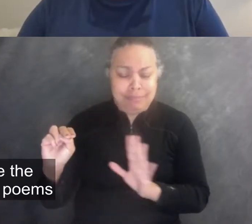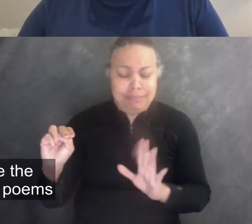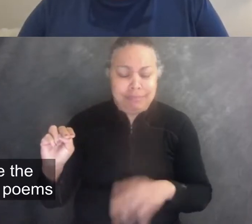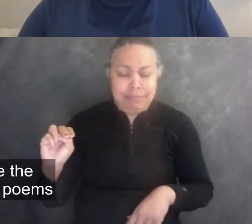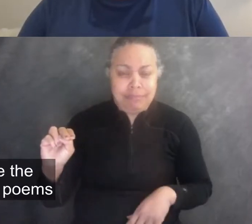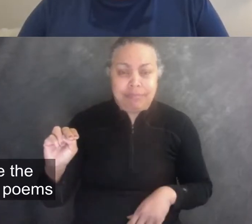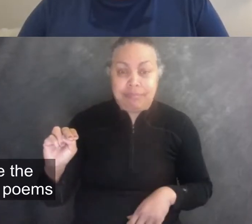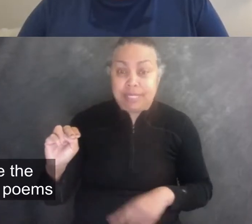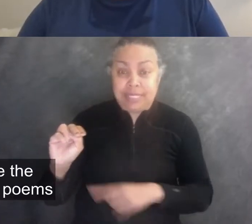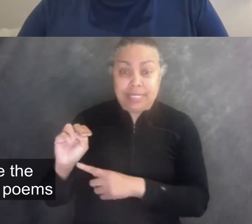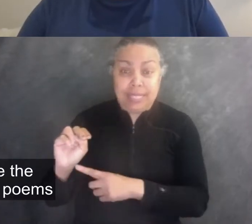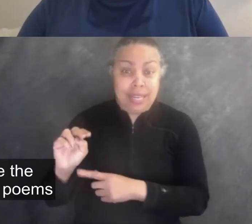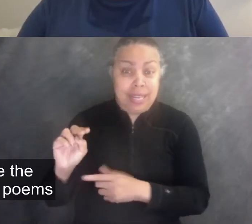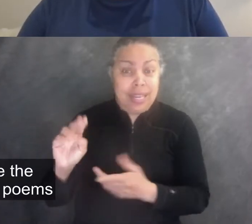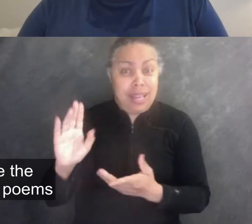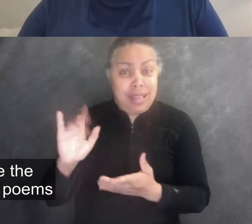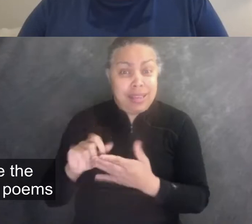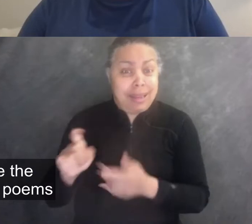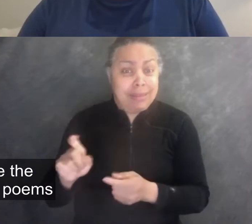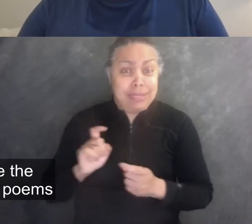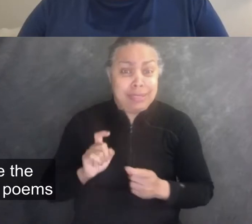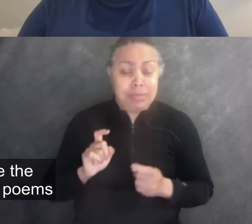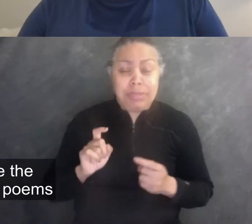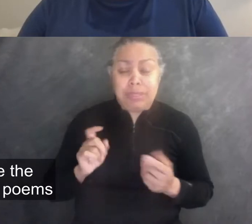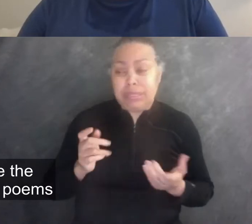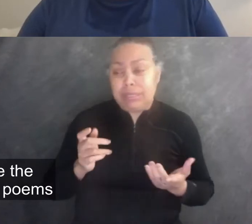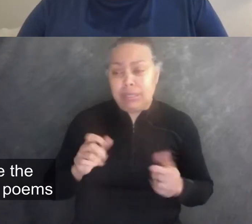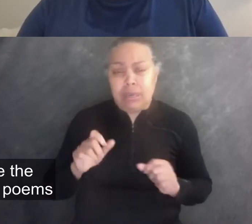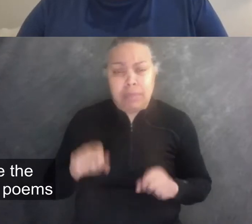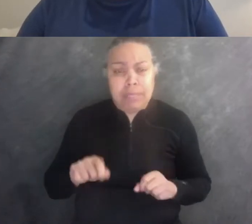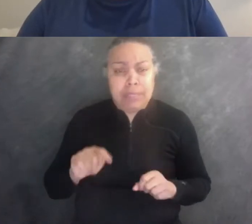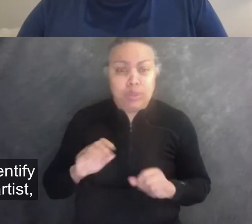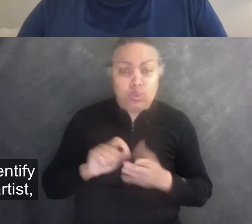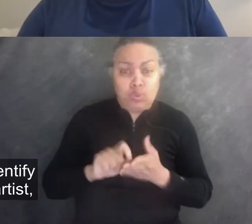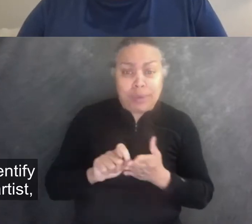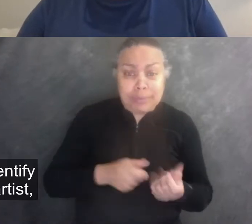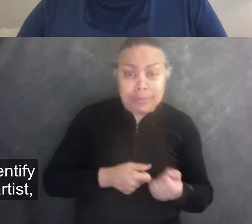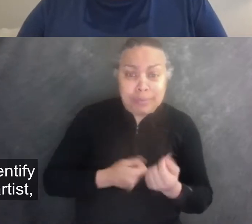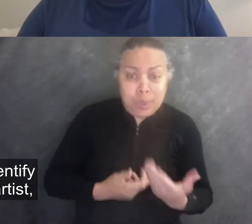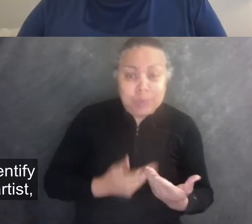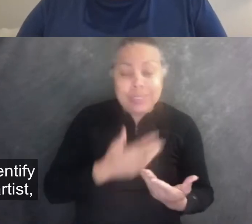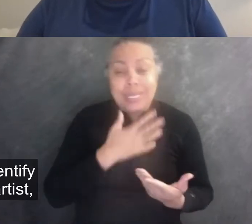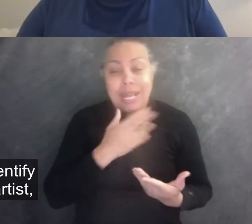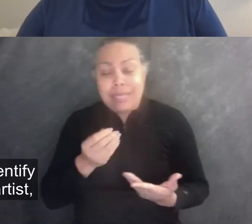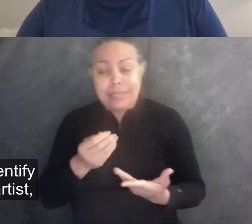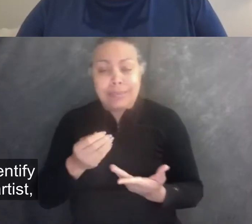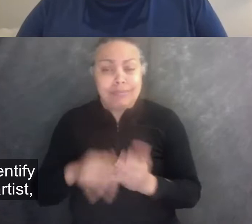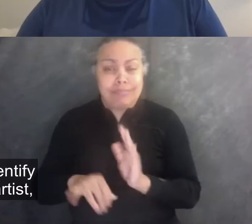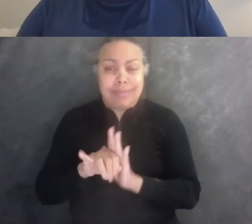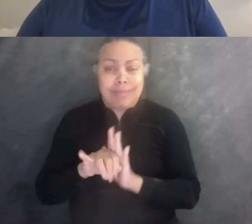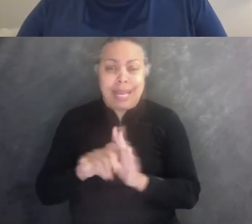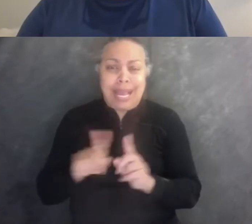which affords me the ability both to write poems and to kind of identify primarily as an